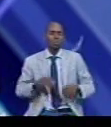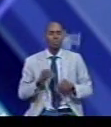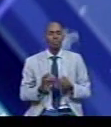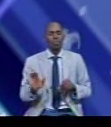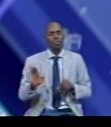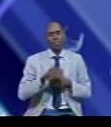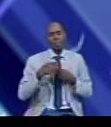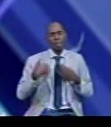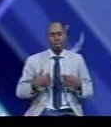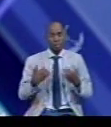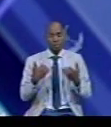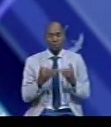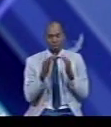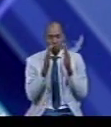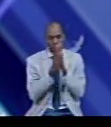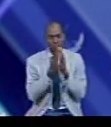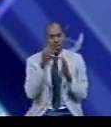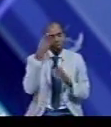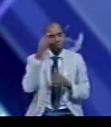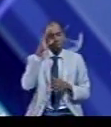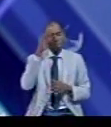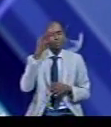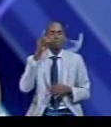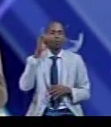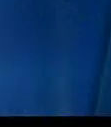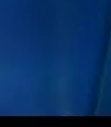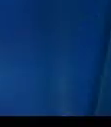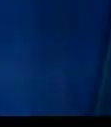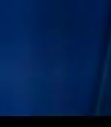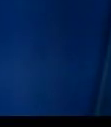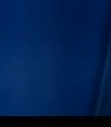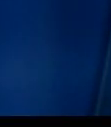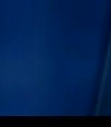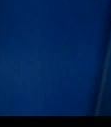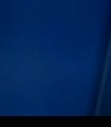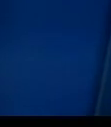us pray for the man of God. Brethren, let us leave the man of God.